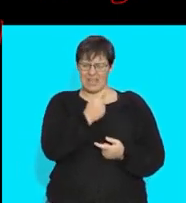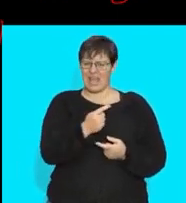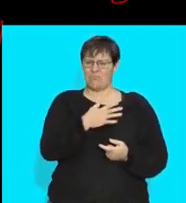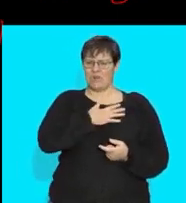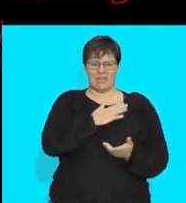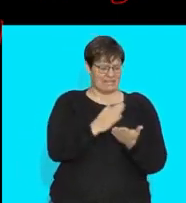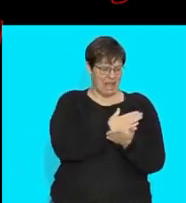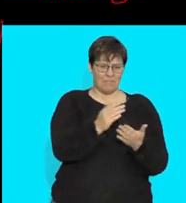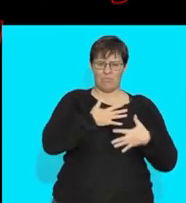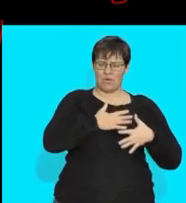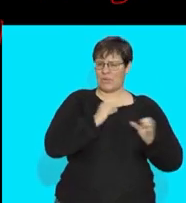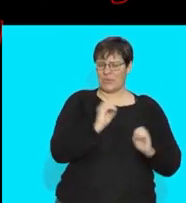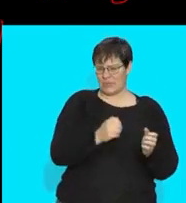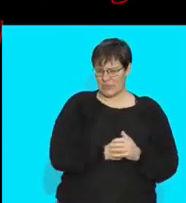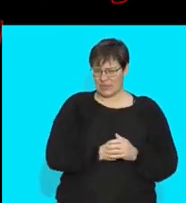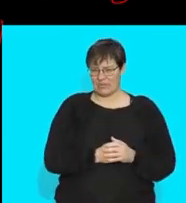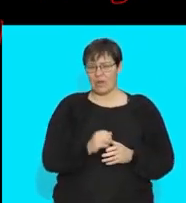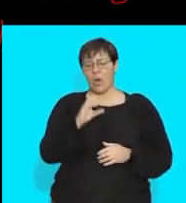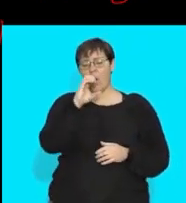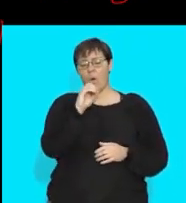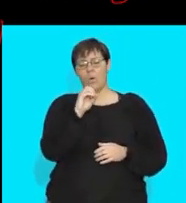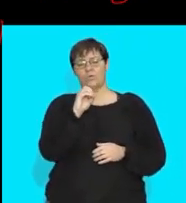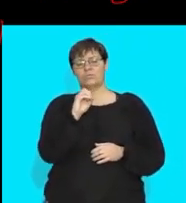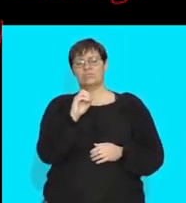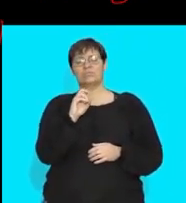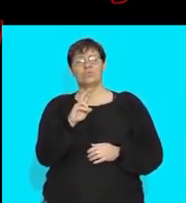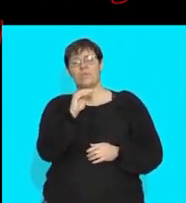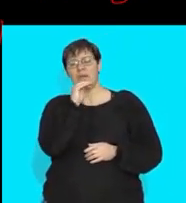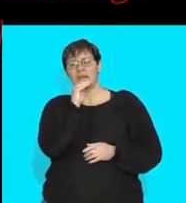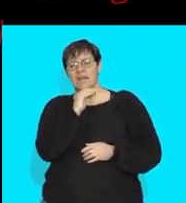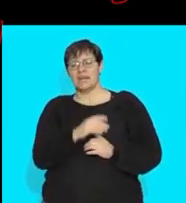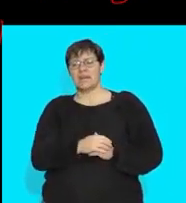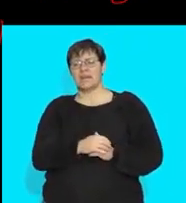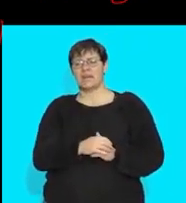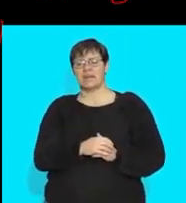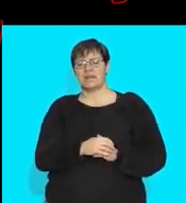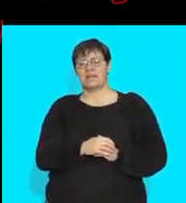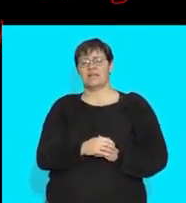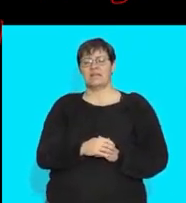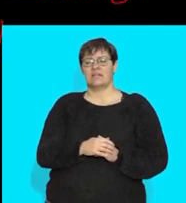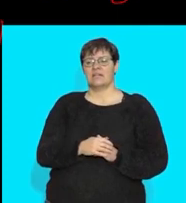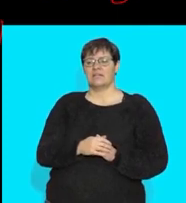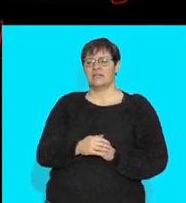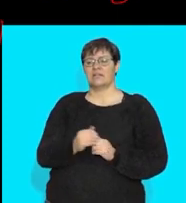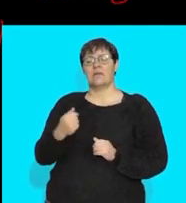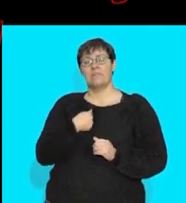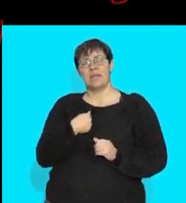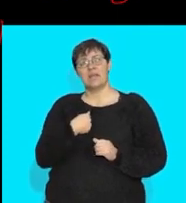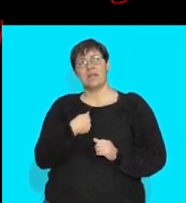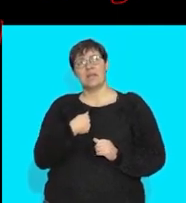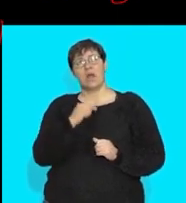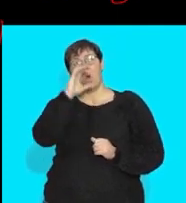don't breathe. And oxygen and ventilation means simply how can I must get a way